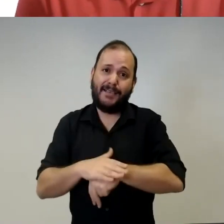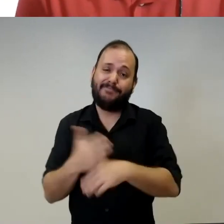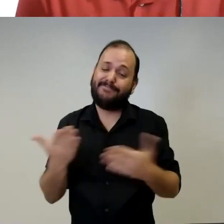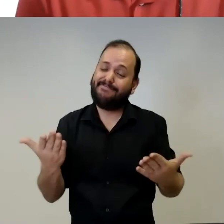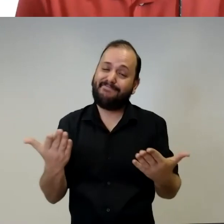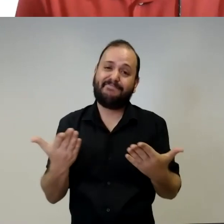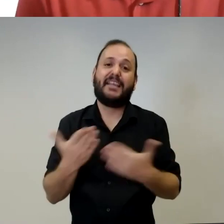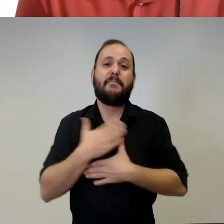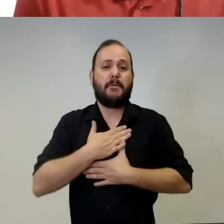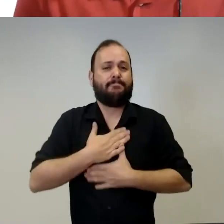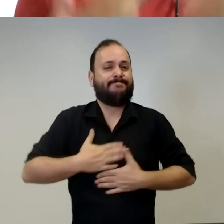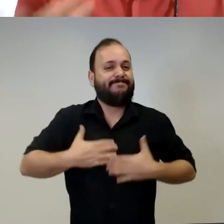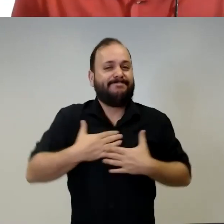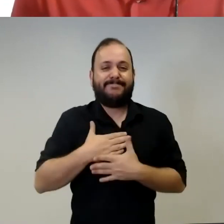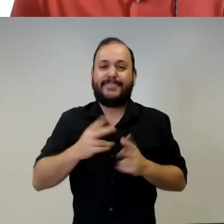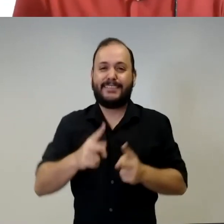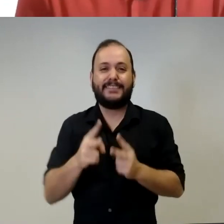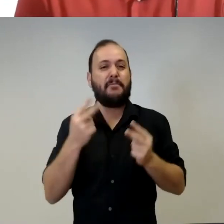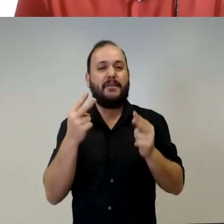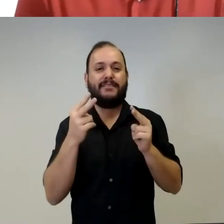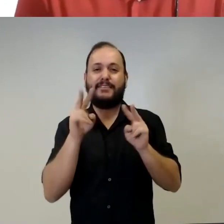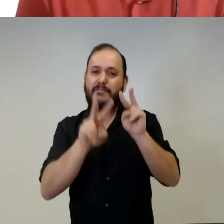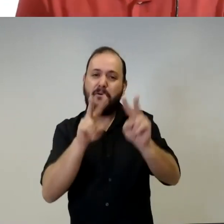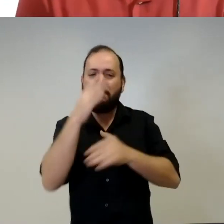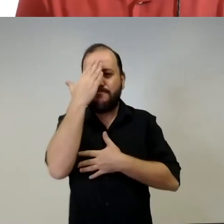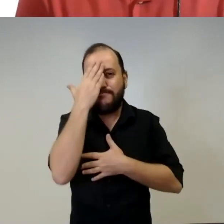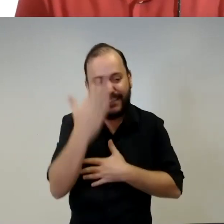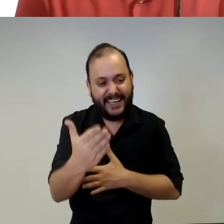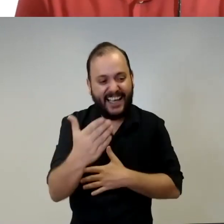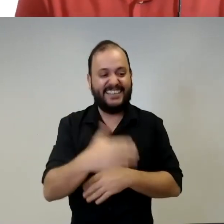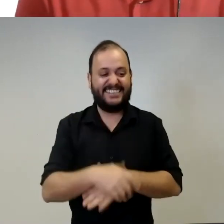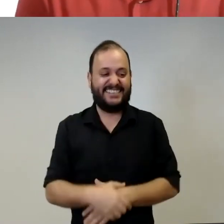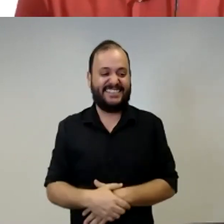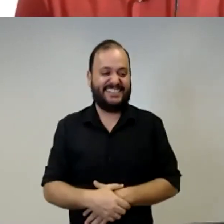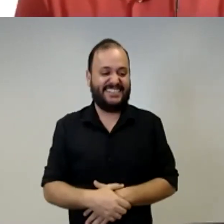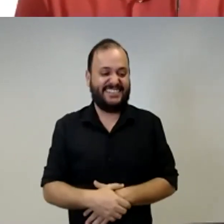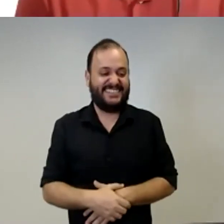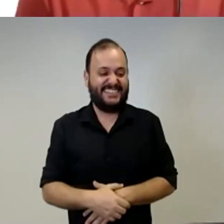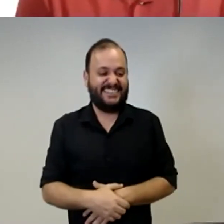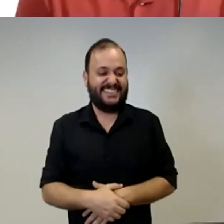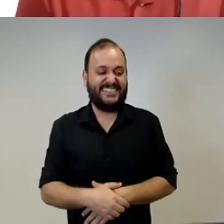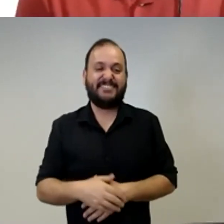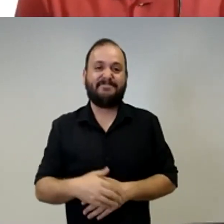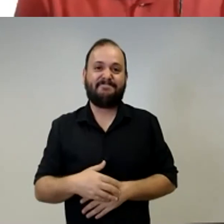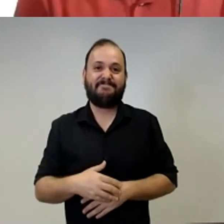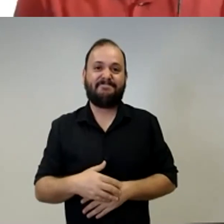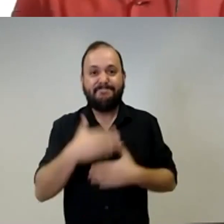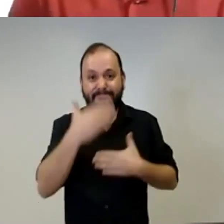to hear you and to have you here with us. Much. Thank you so much.